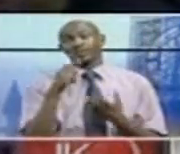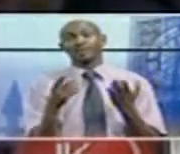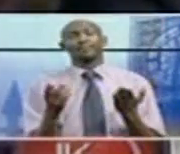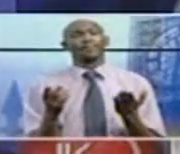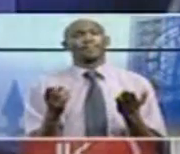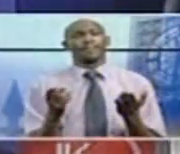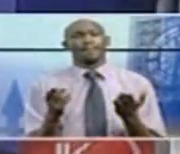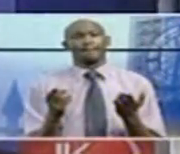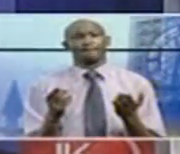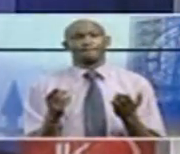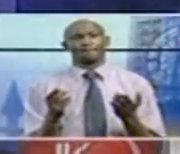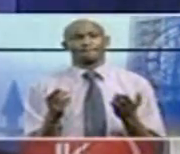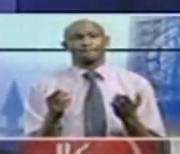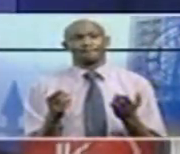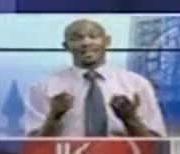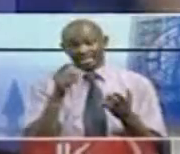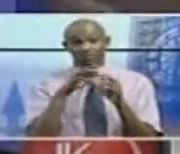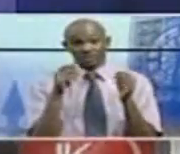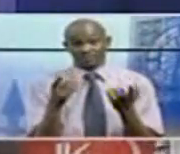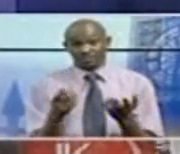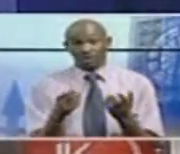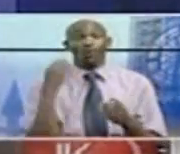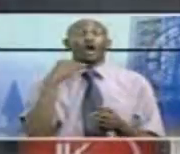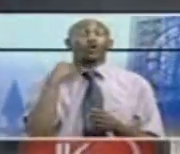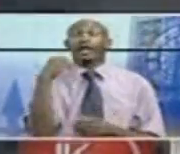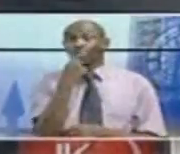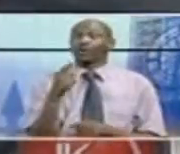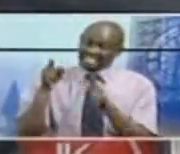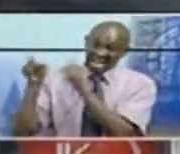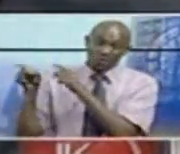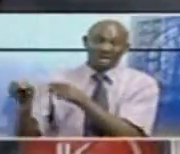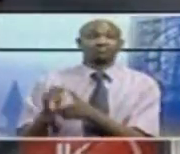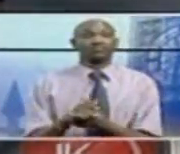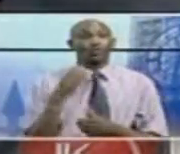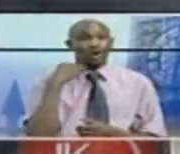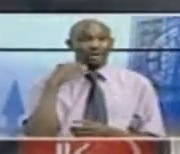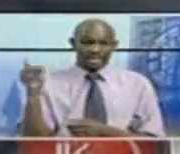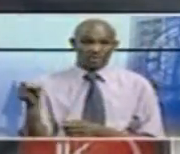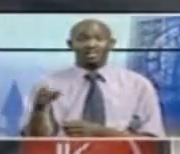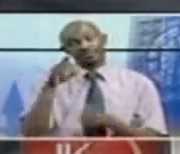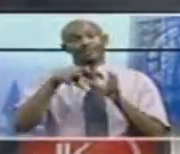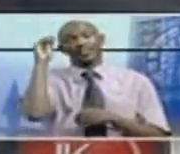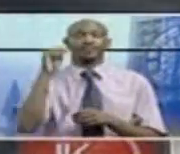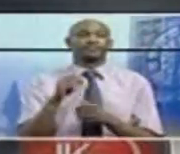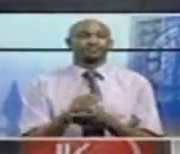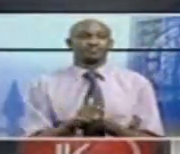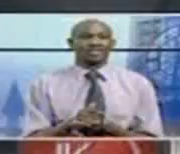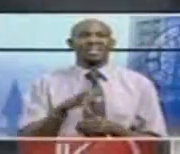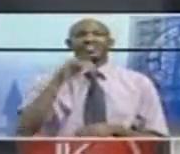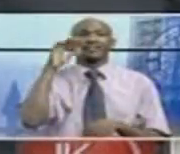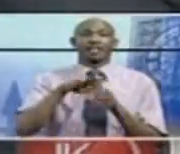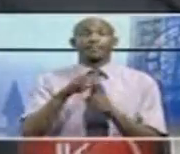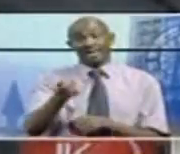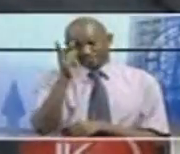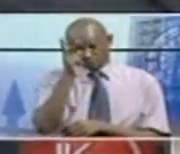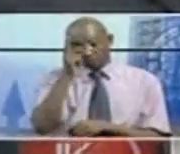Yeah. That was the statement. Oh. Wakora ni kina hawa. By the way, wakora ni kina hawa. Let me tell Waliba. You. Waliba. Let me tell you. Waliba